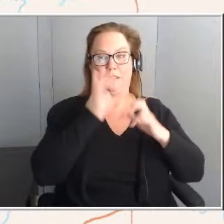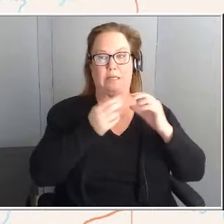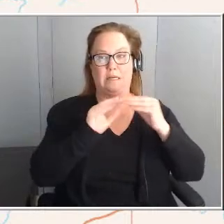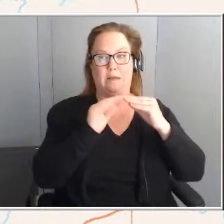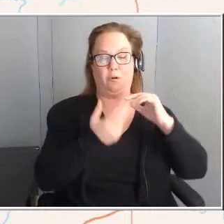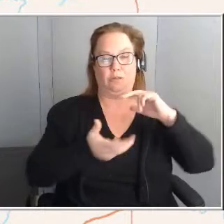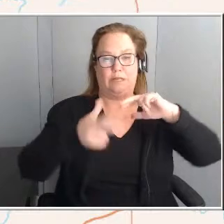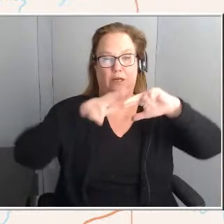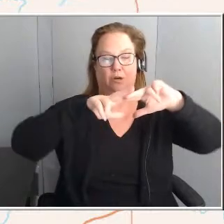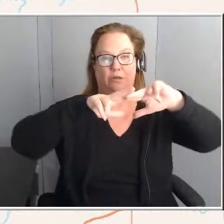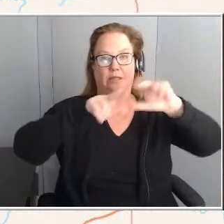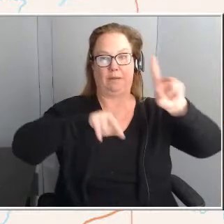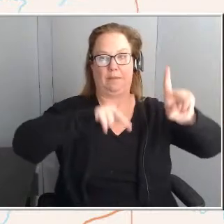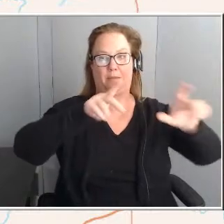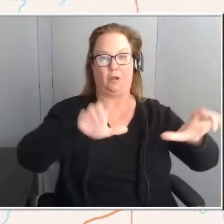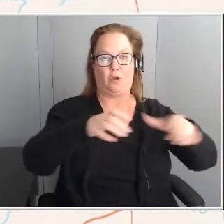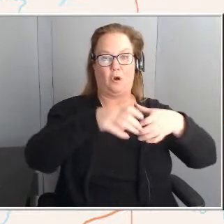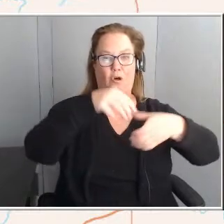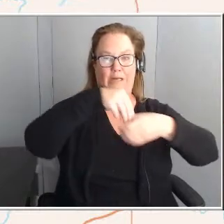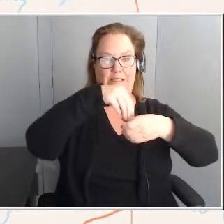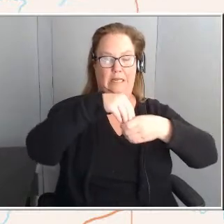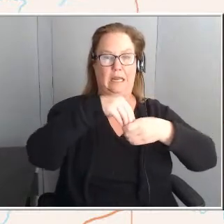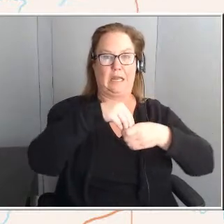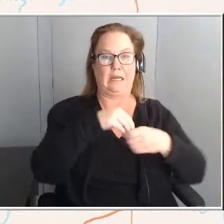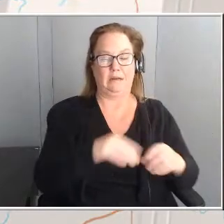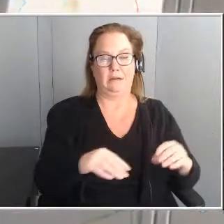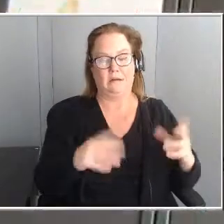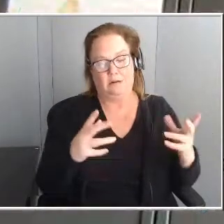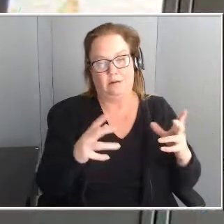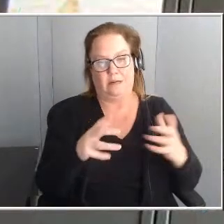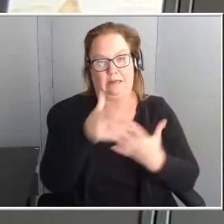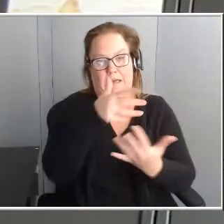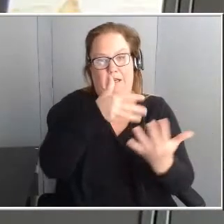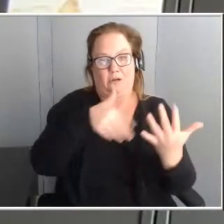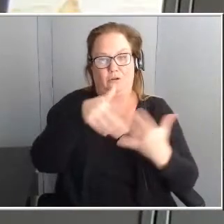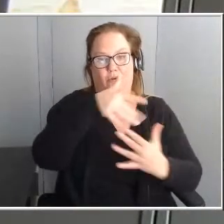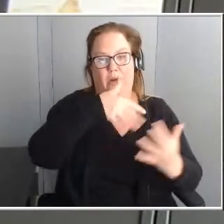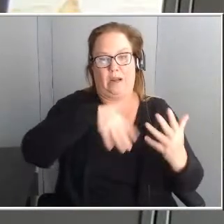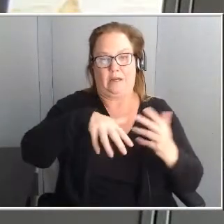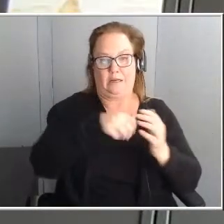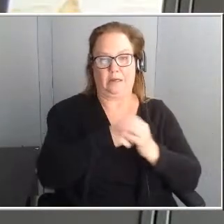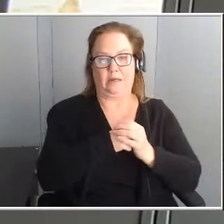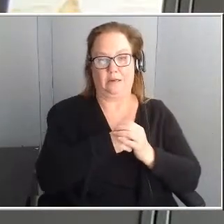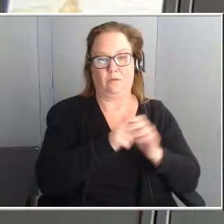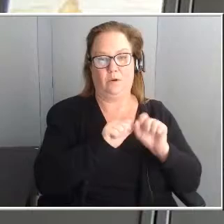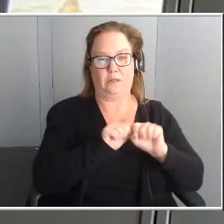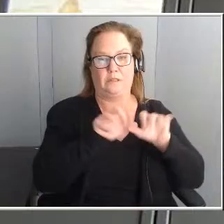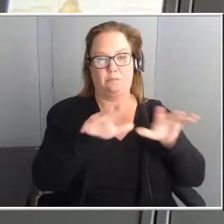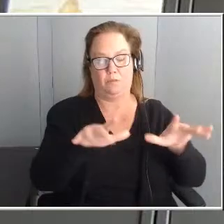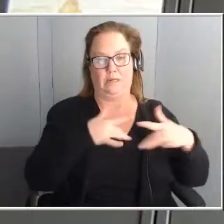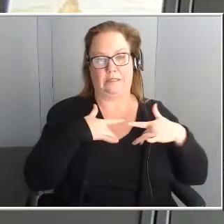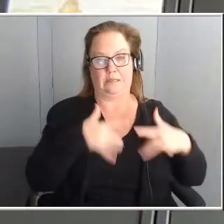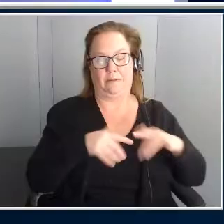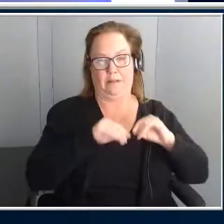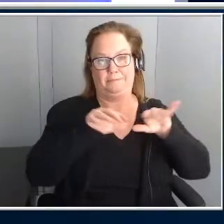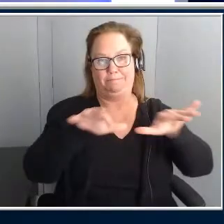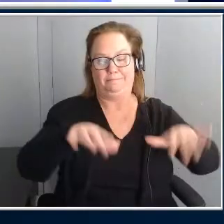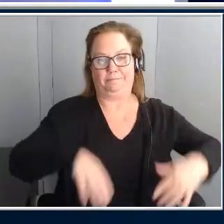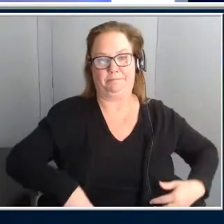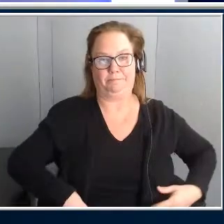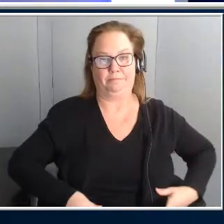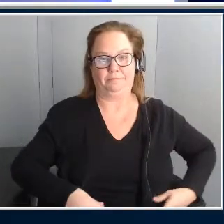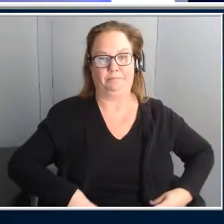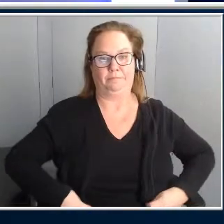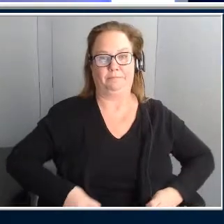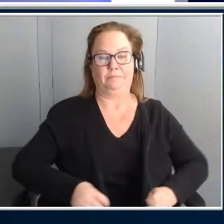just because people are inside a lot more and interacting in locations where spread is more likely. I want to bring in Dr.